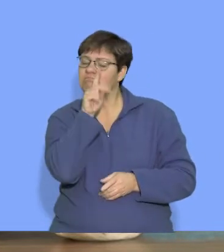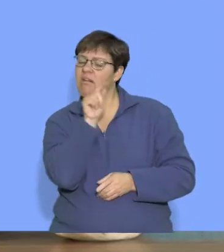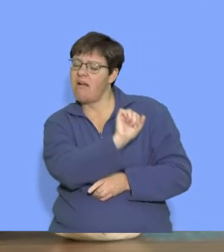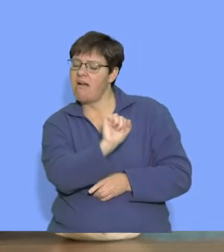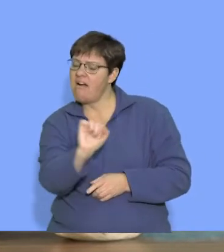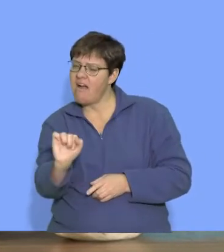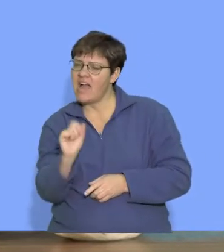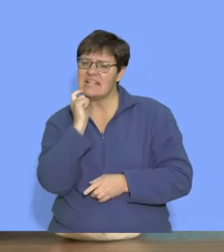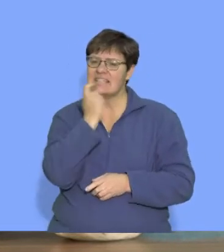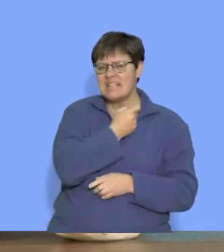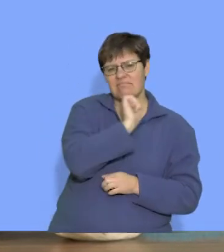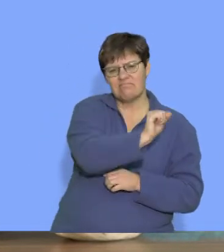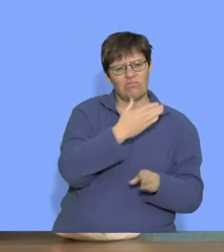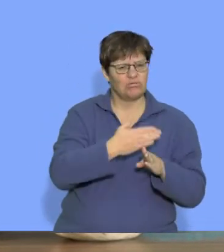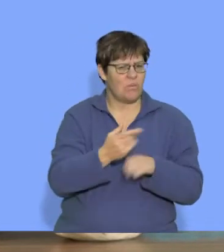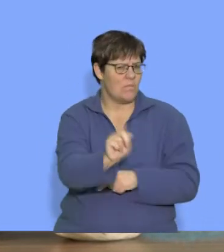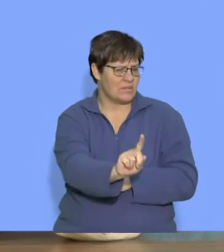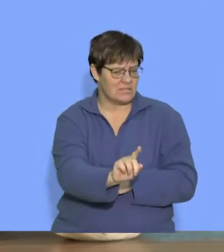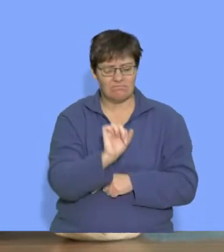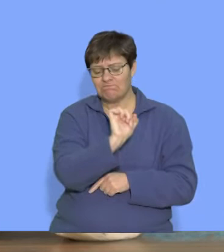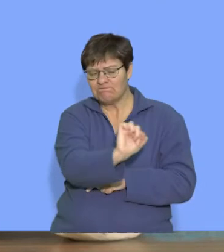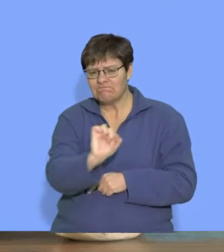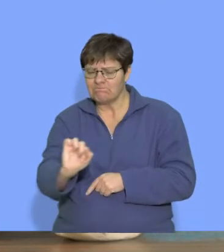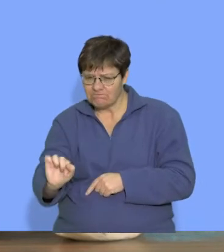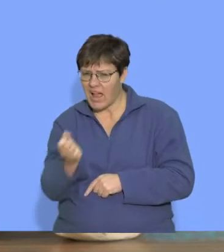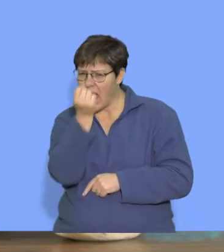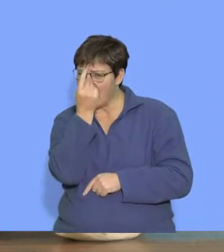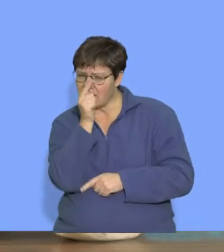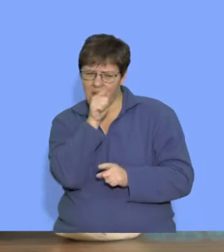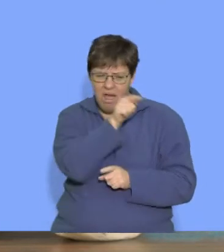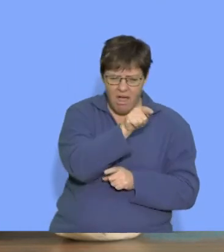of different teeth are, and that we understand how their different